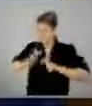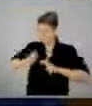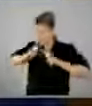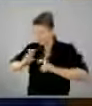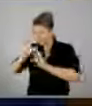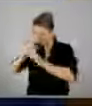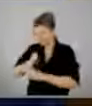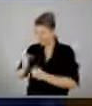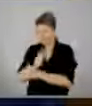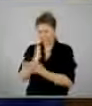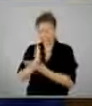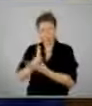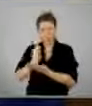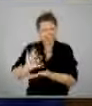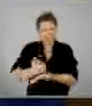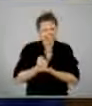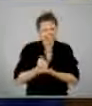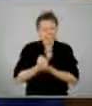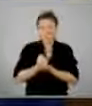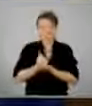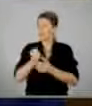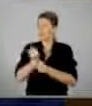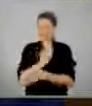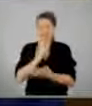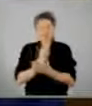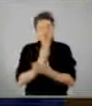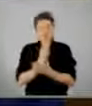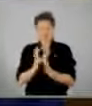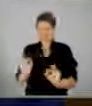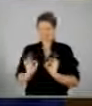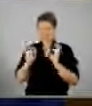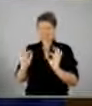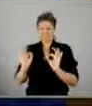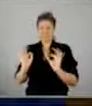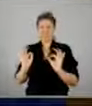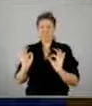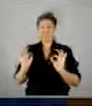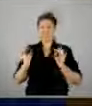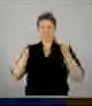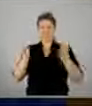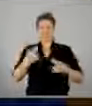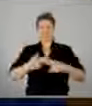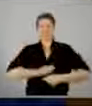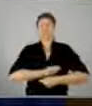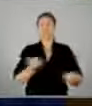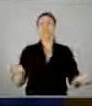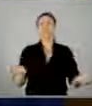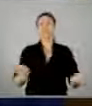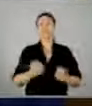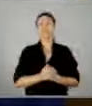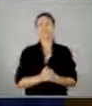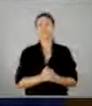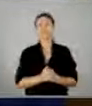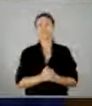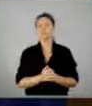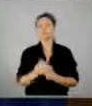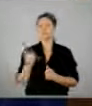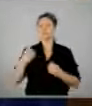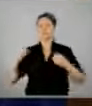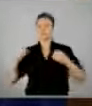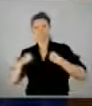that safety is the number one priority. They and our medical professionals and all of the companies